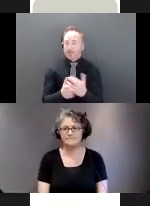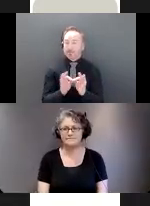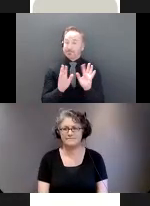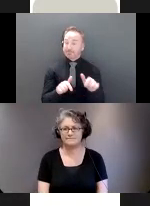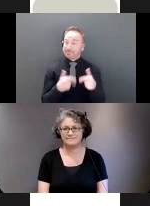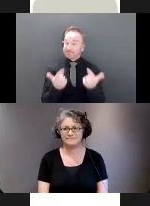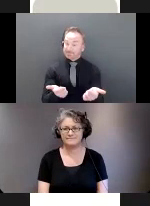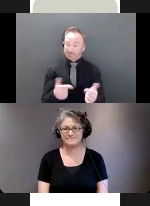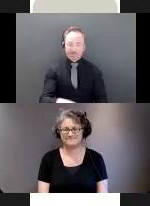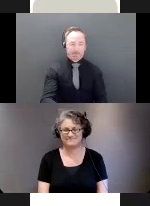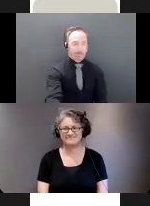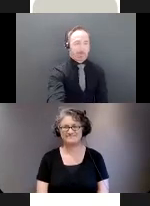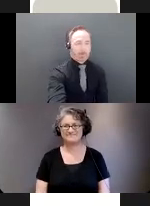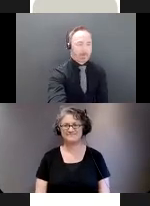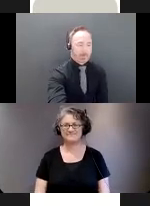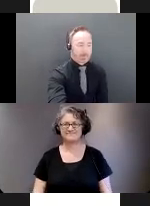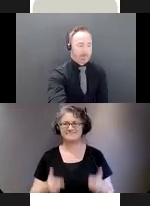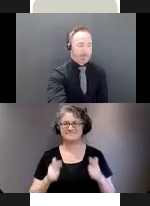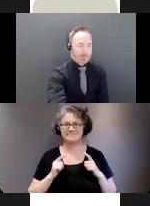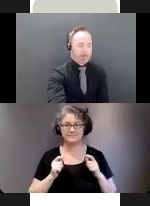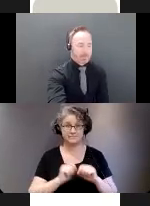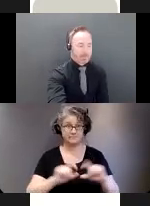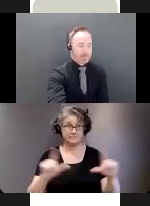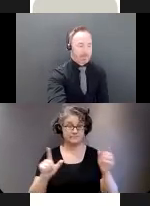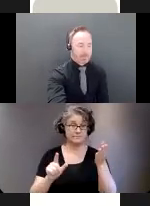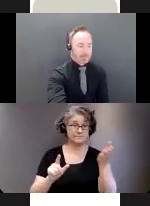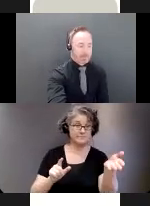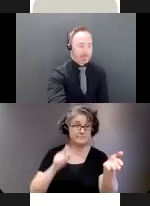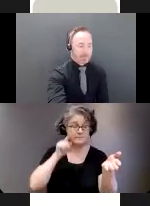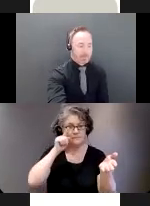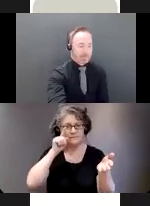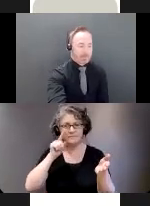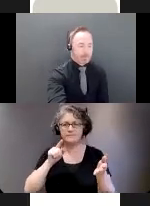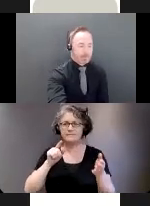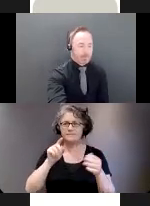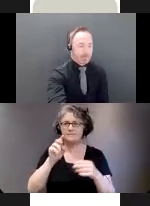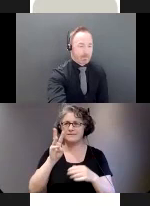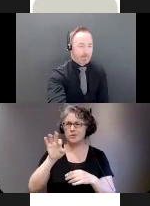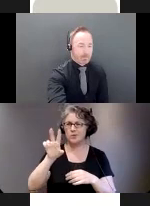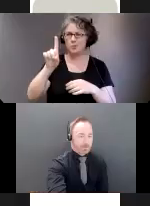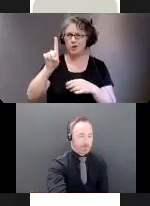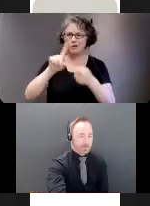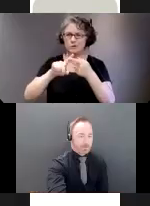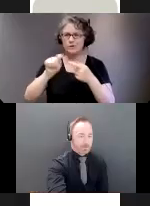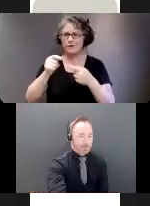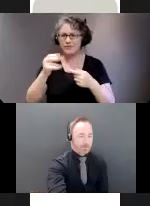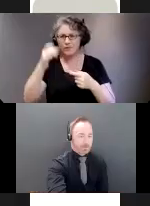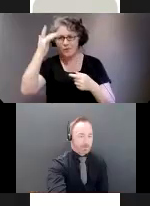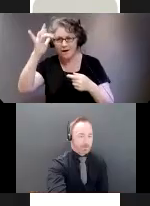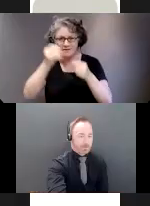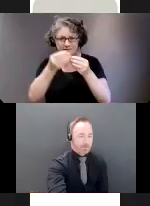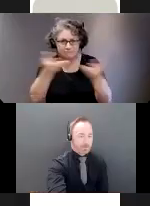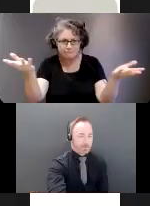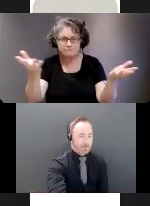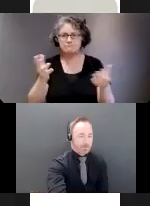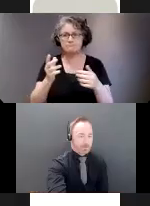So the next slide is that Word to the Wise that I mentioned a few times about capacity in older